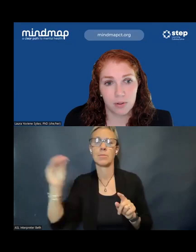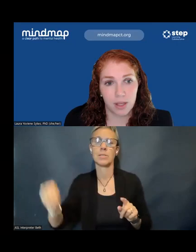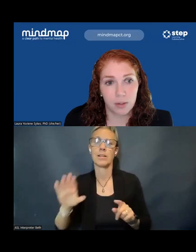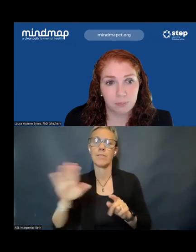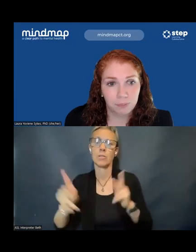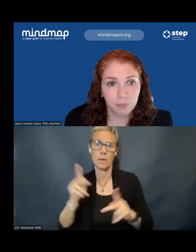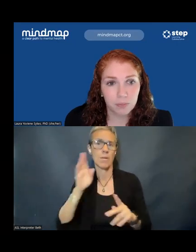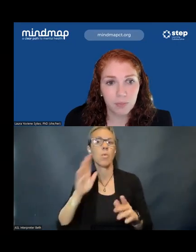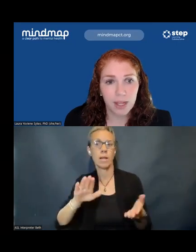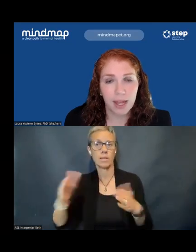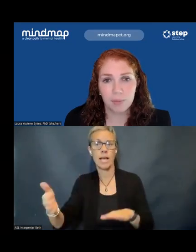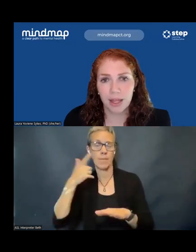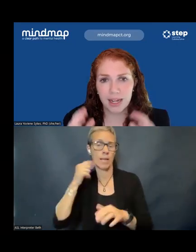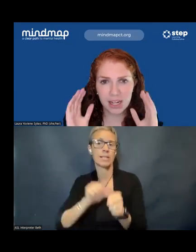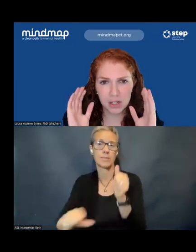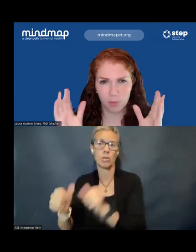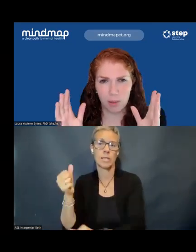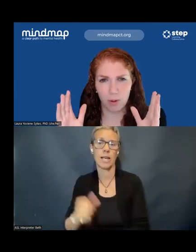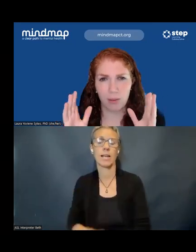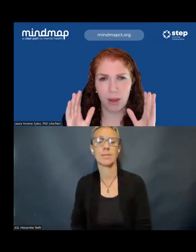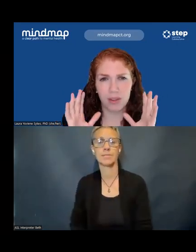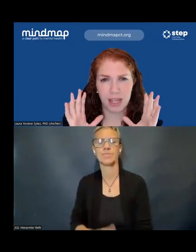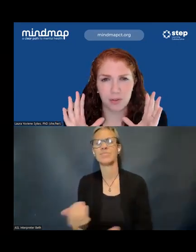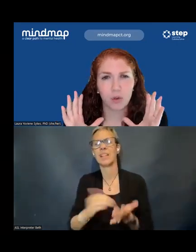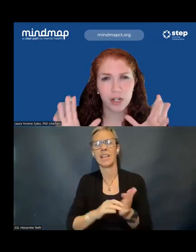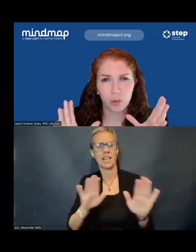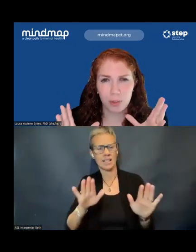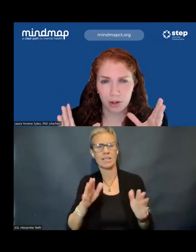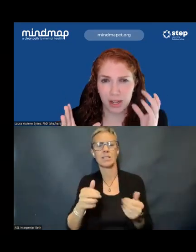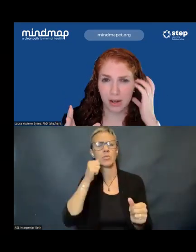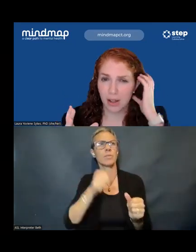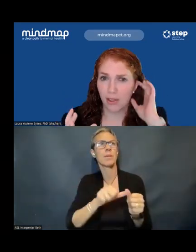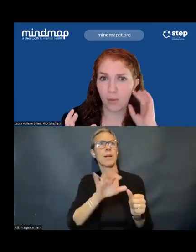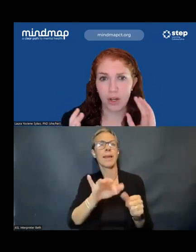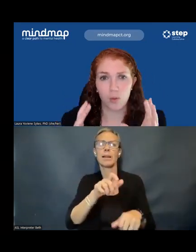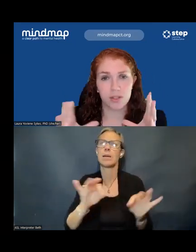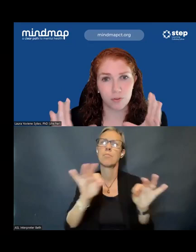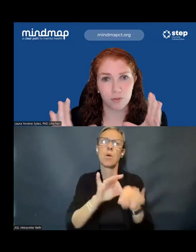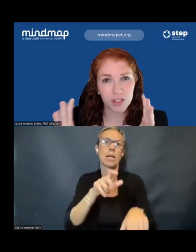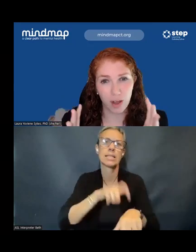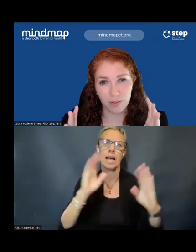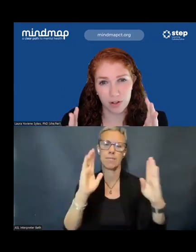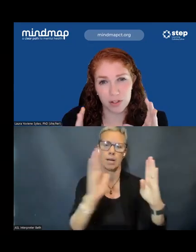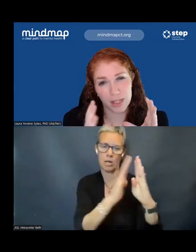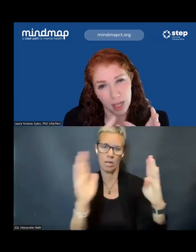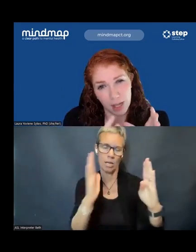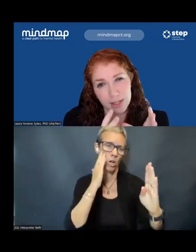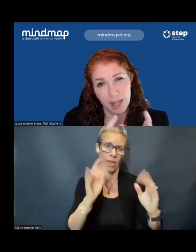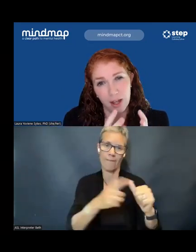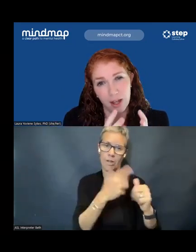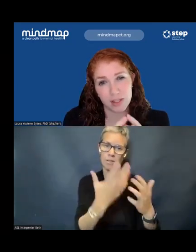by suicide. And again, just remembering about this kind of critical period that we know is the first 5 years